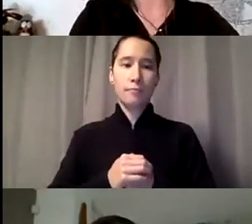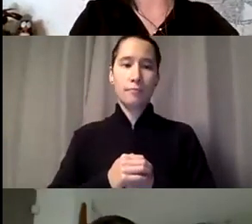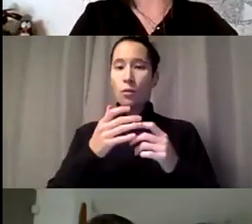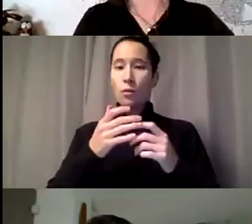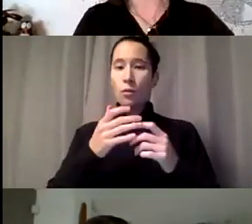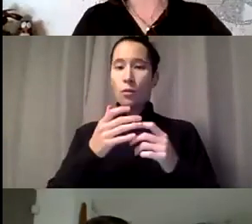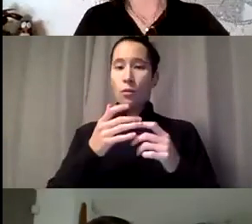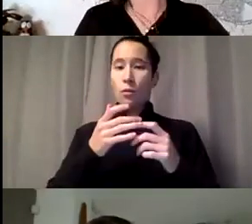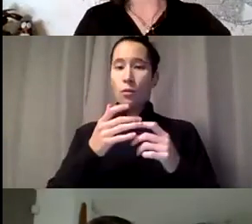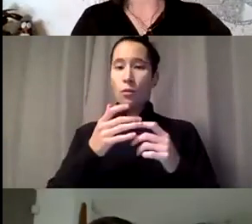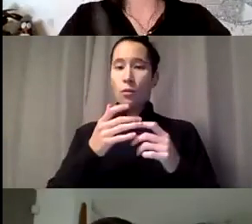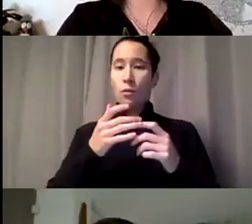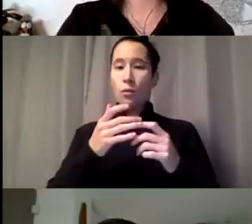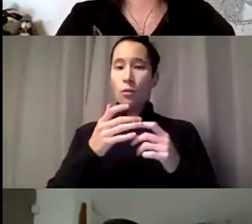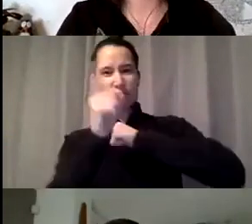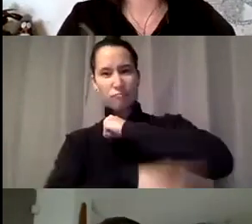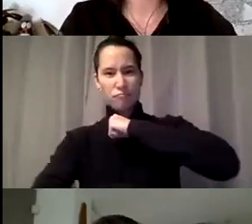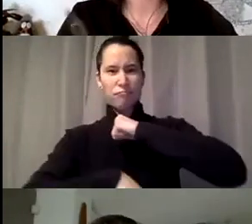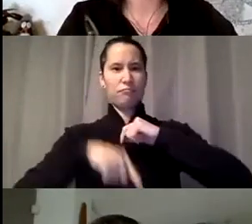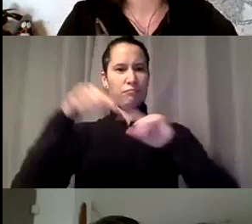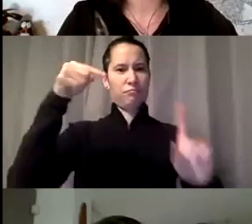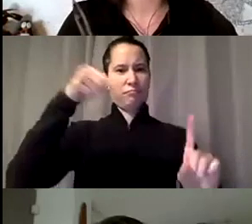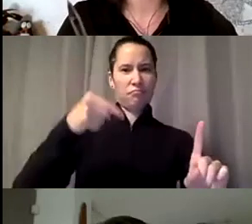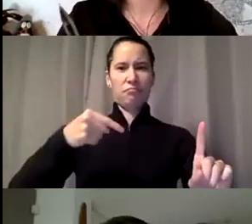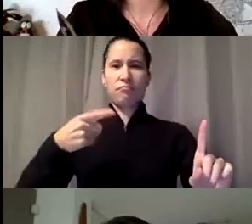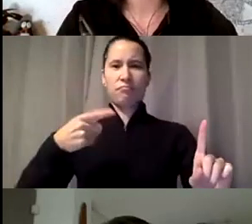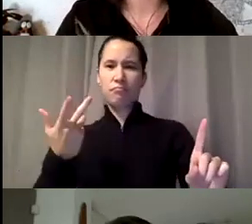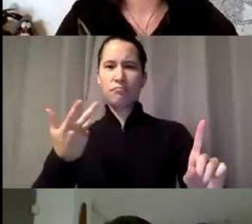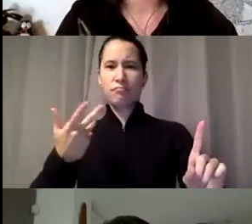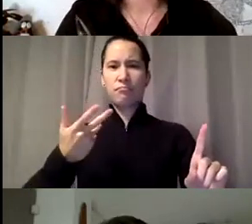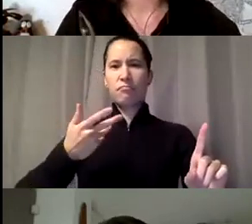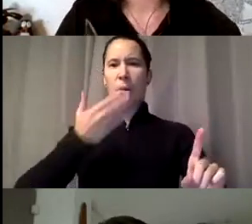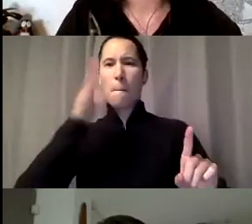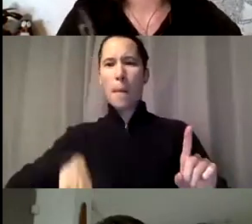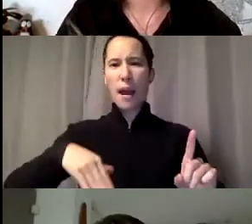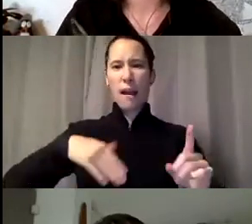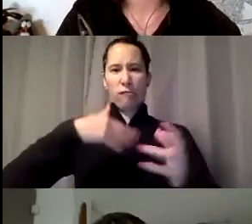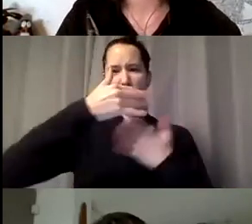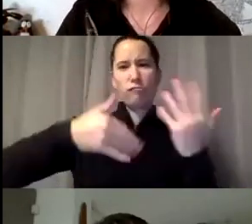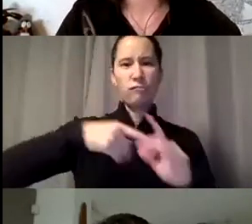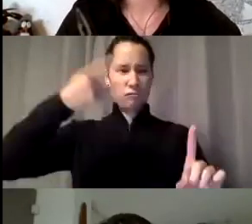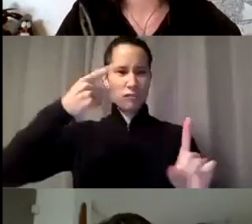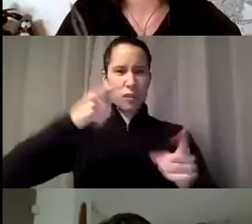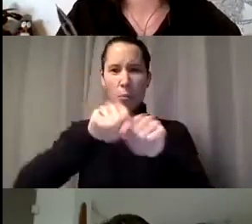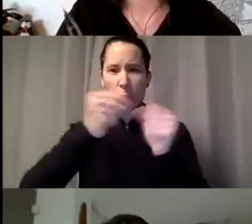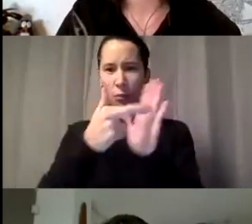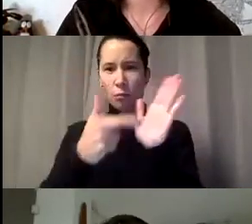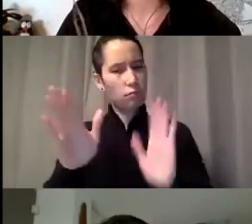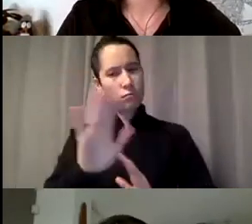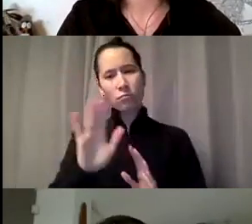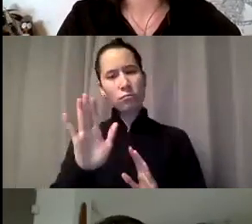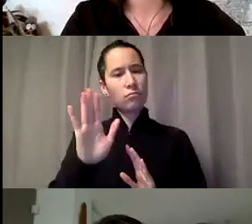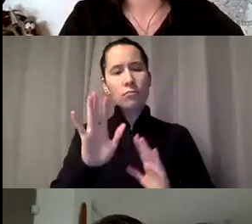restrictions placed on them because we've been behaving poorly, and that I want to be really clear and upfront on. There's